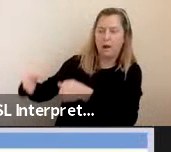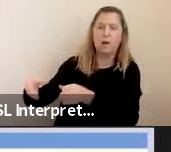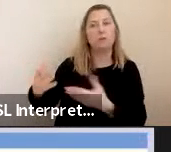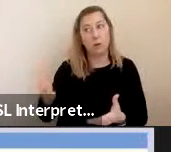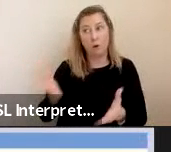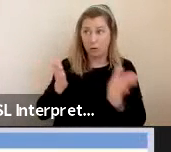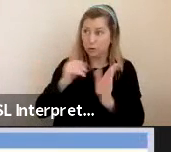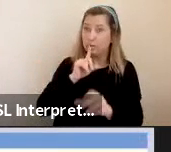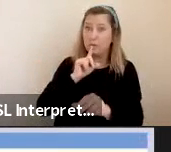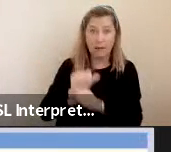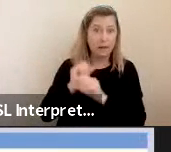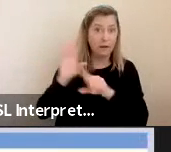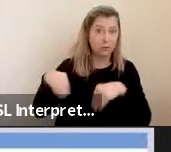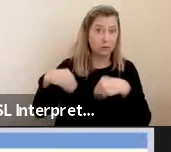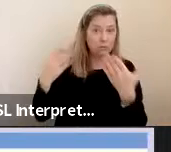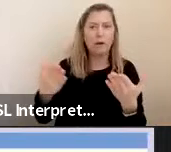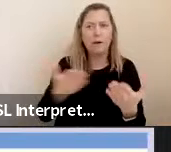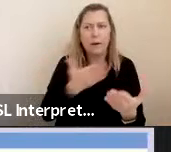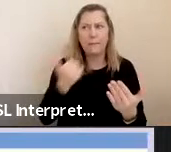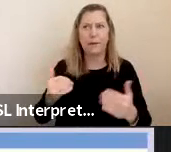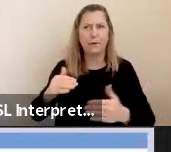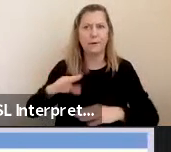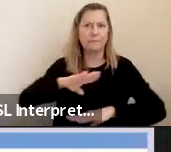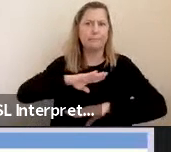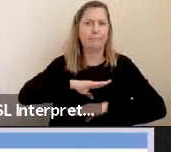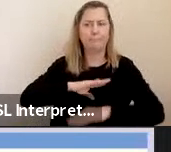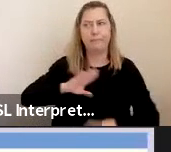they are providing better meets their